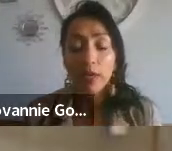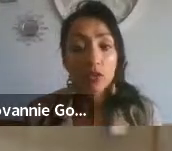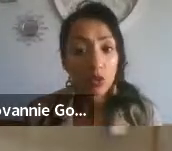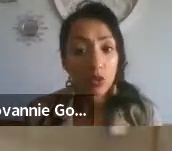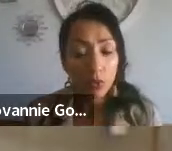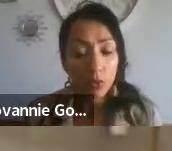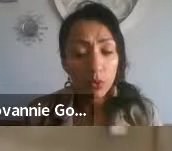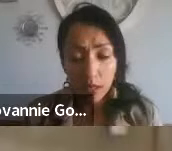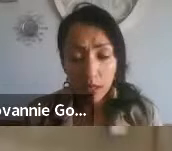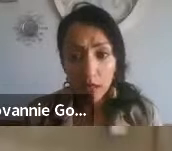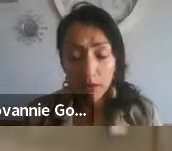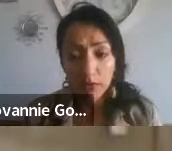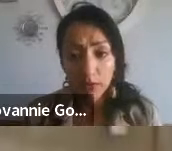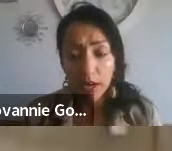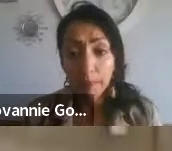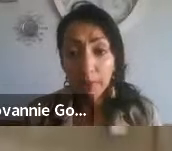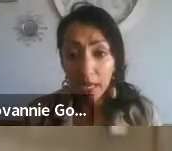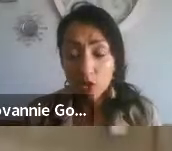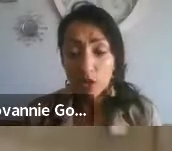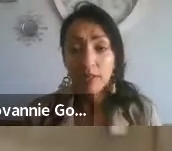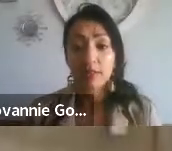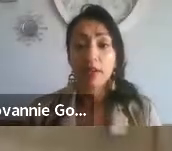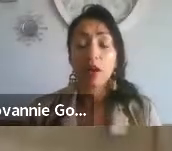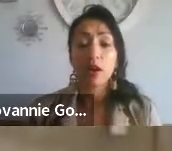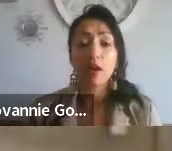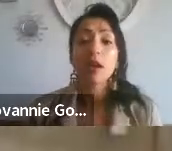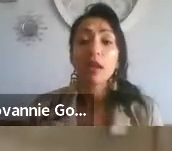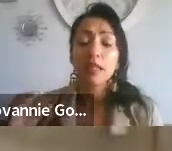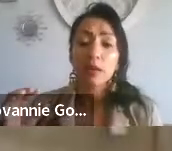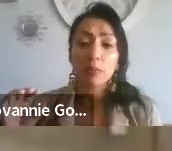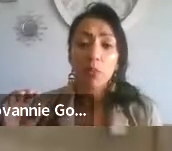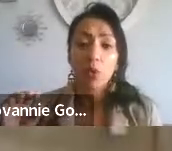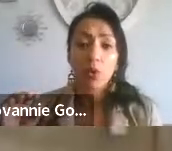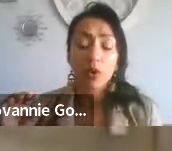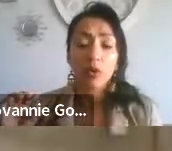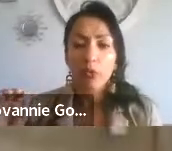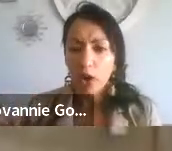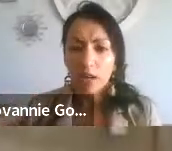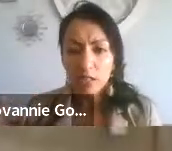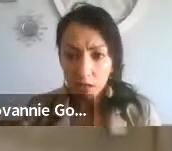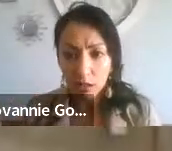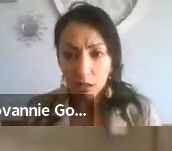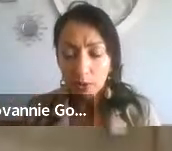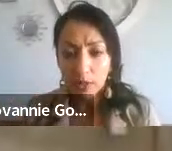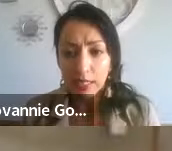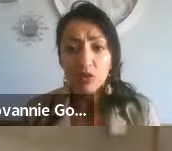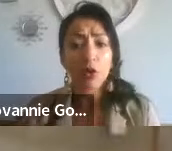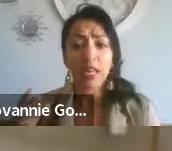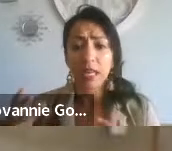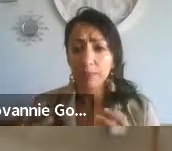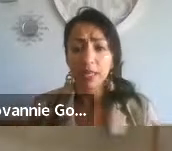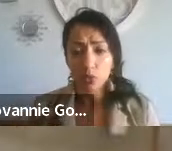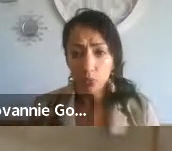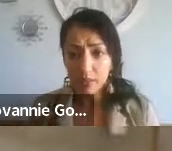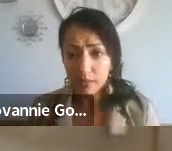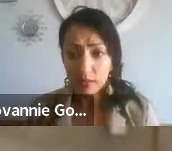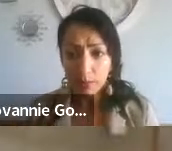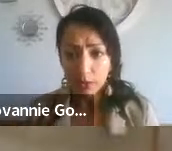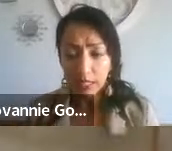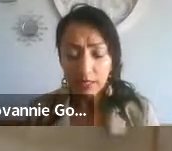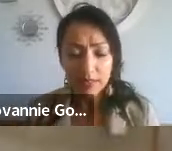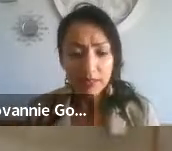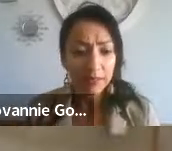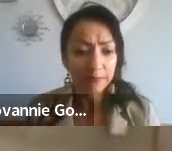But we do see a lot of patients that are in the more frontier communities or in between